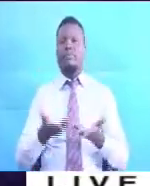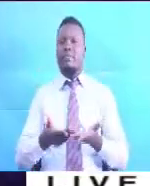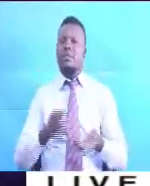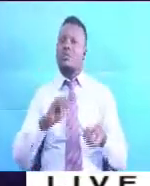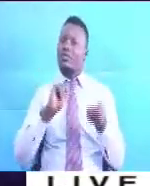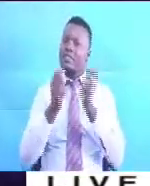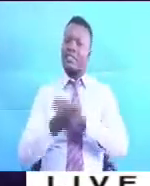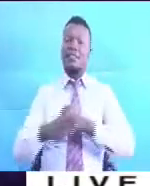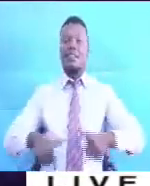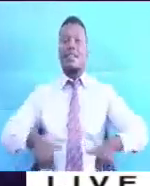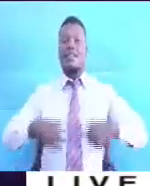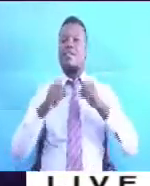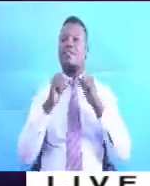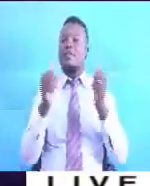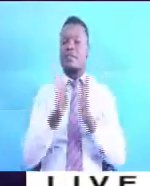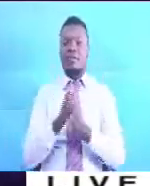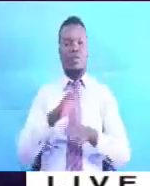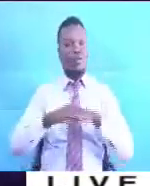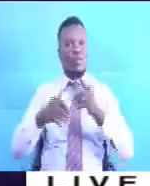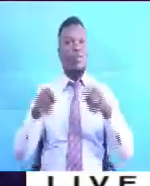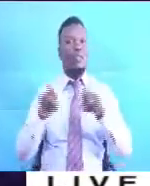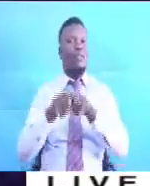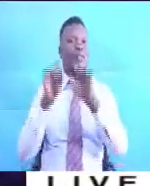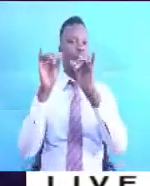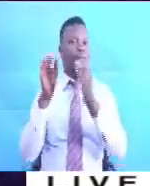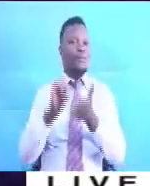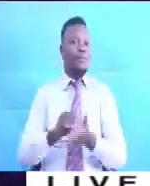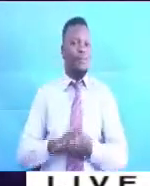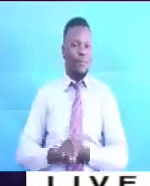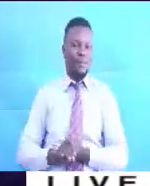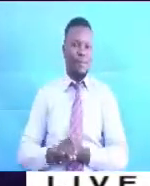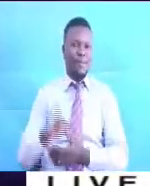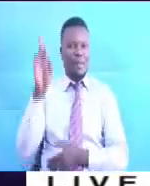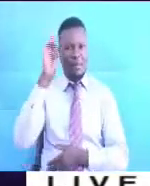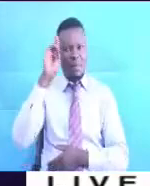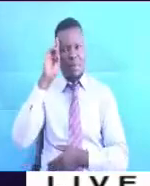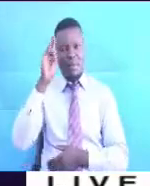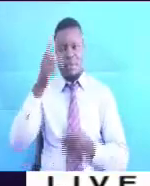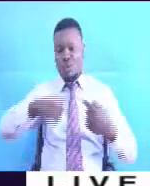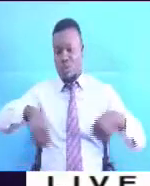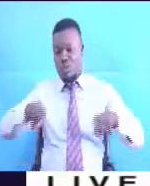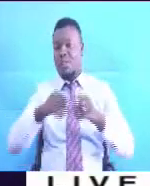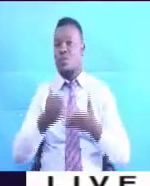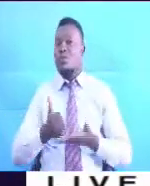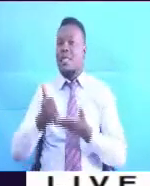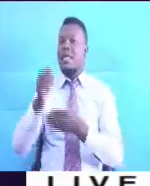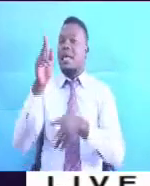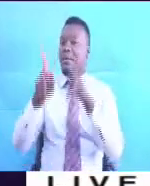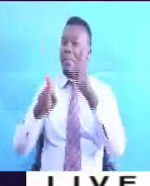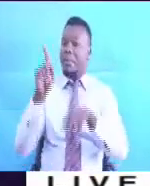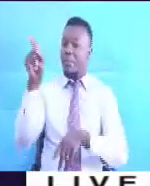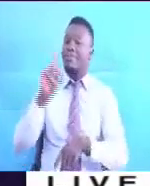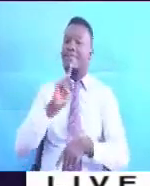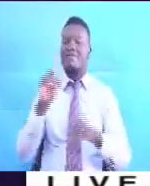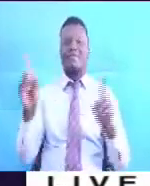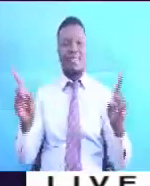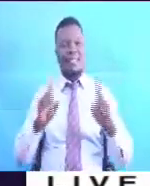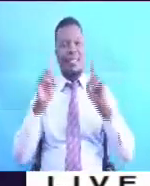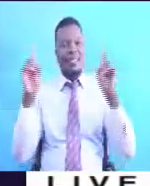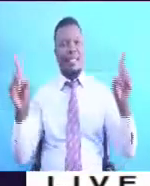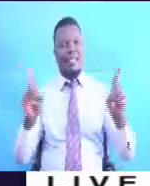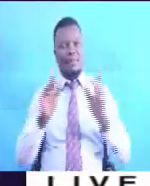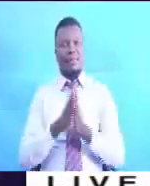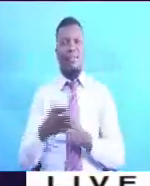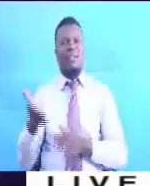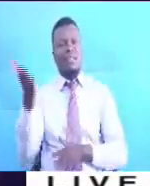different and never the same again. I also remind you that we are still helping the people of Karamoja. Come and join us. Come